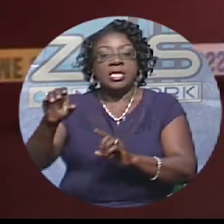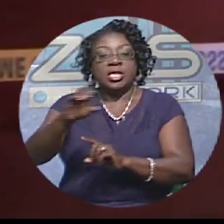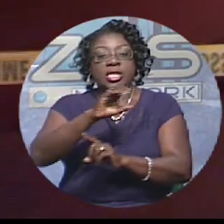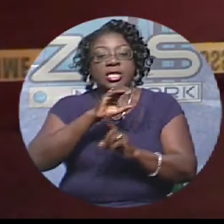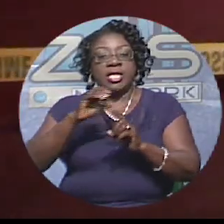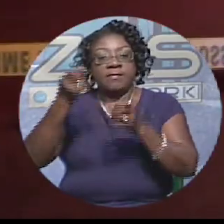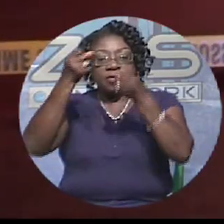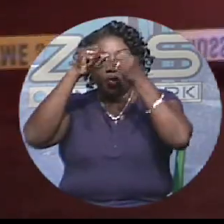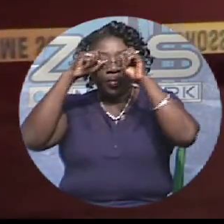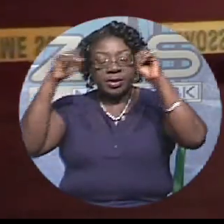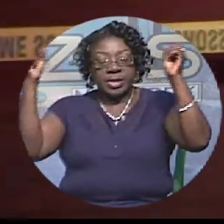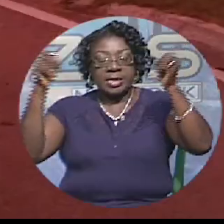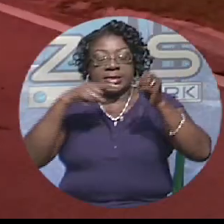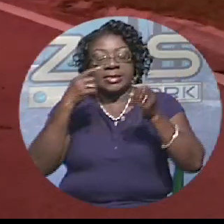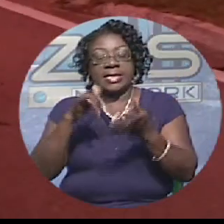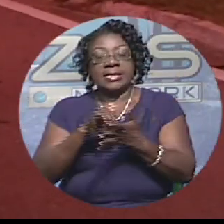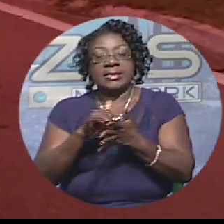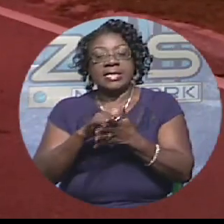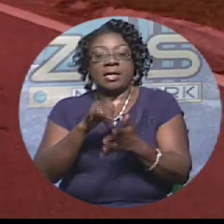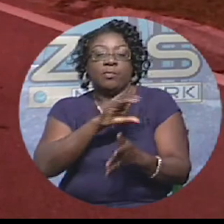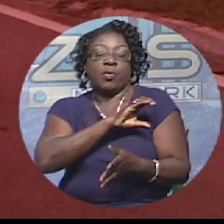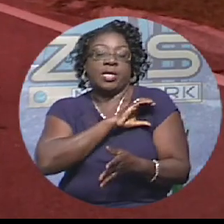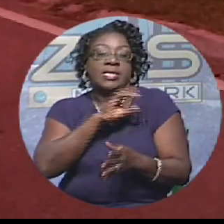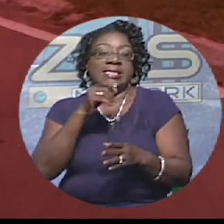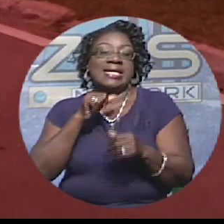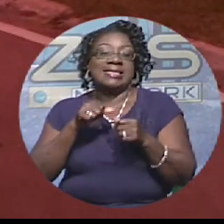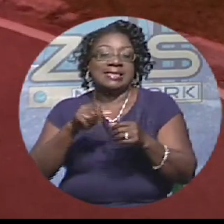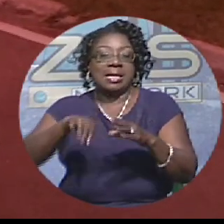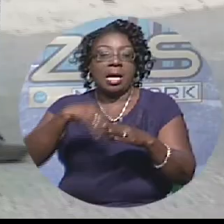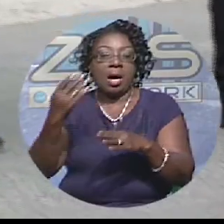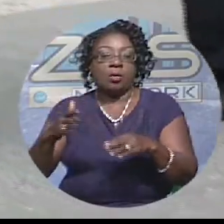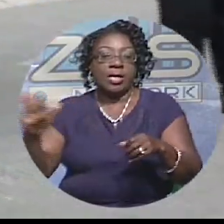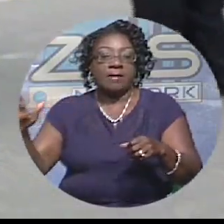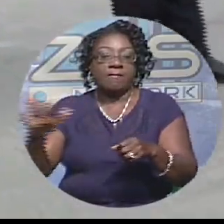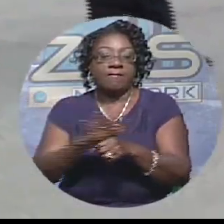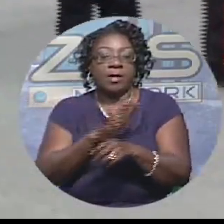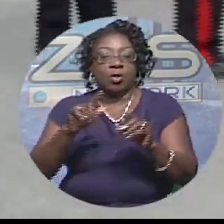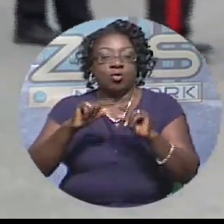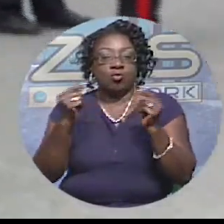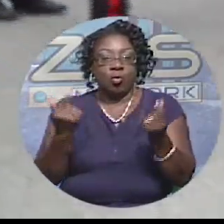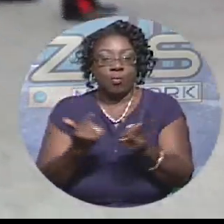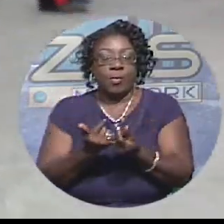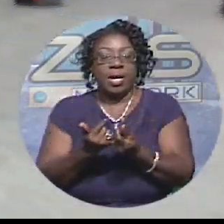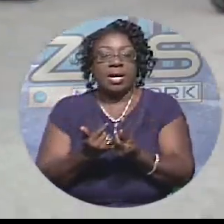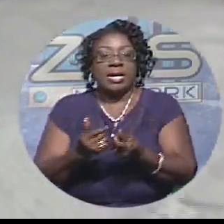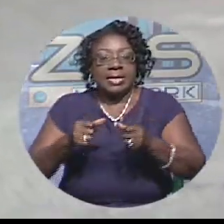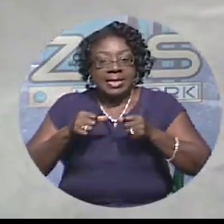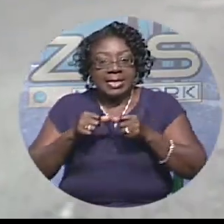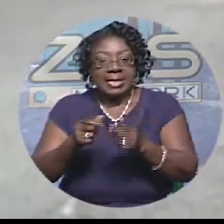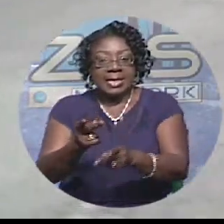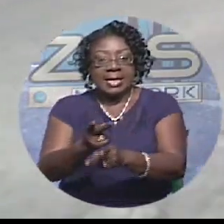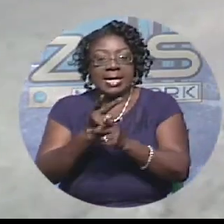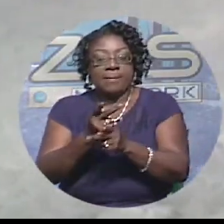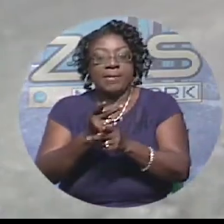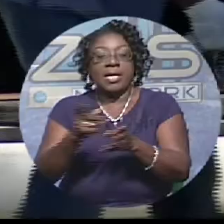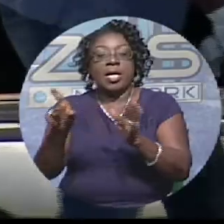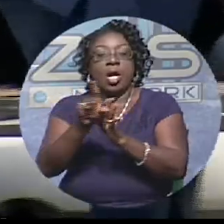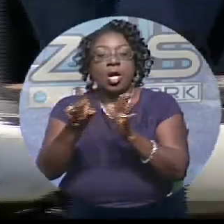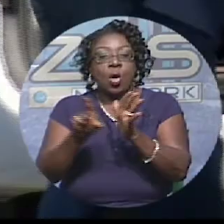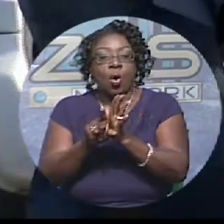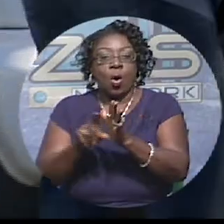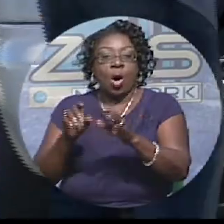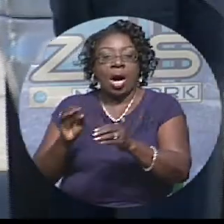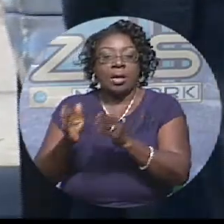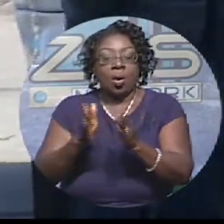Fernander, emphasized that officers are still out in full force, maintaining law and order across this country. Minister of National Security,